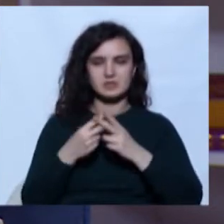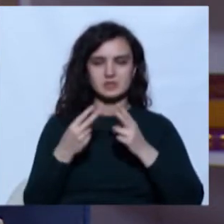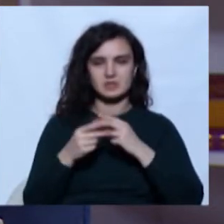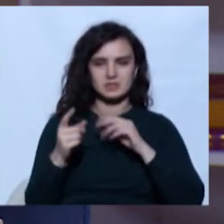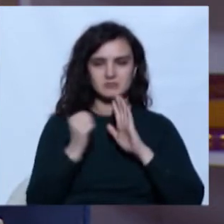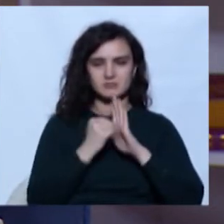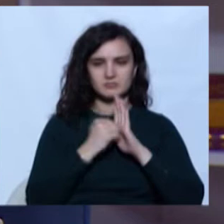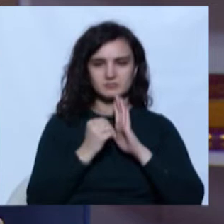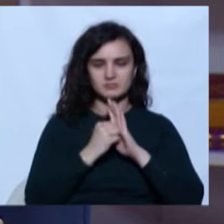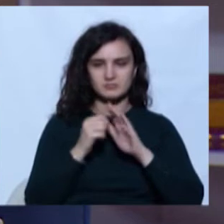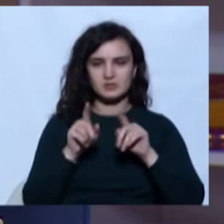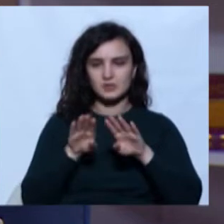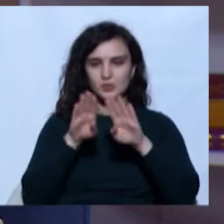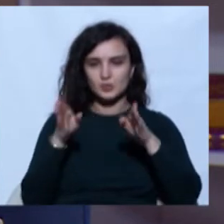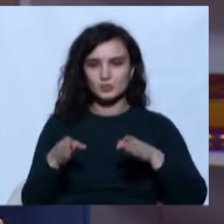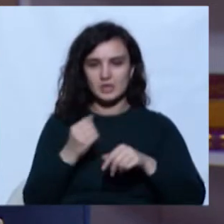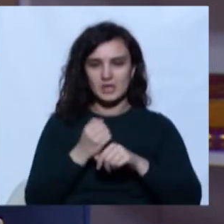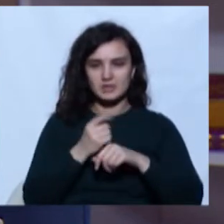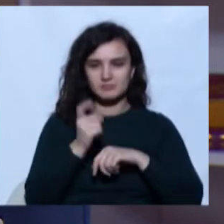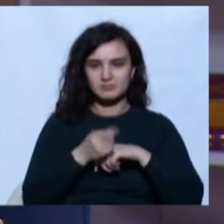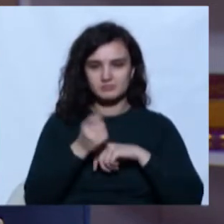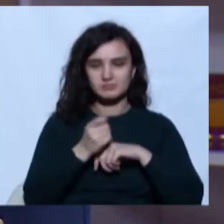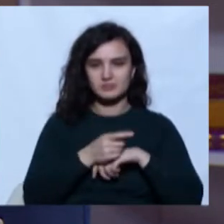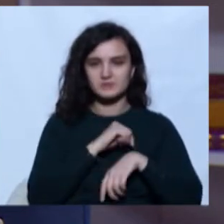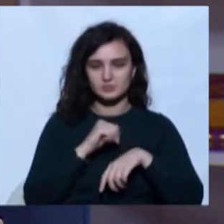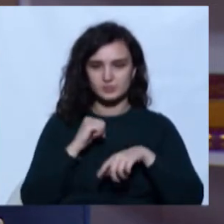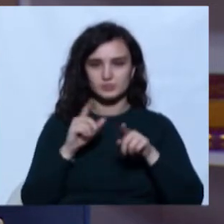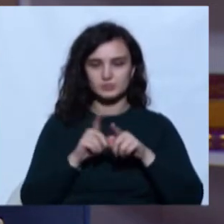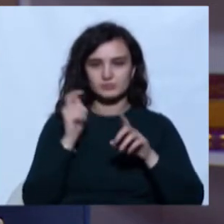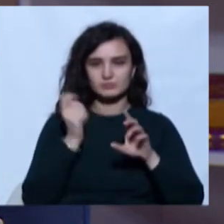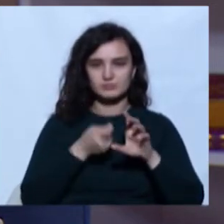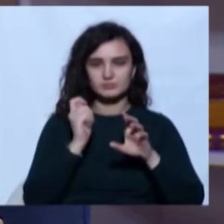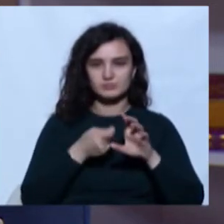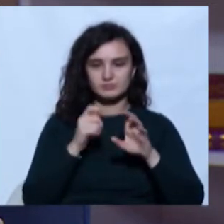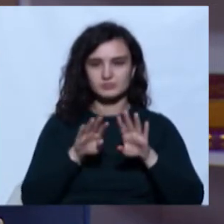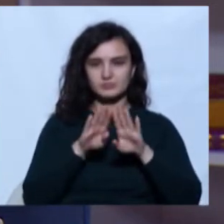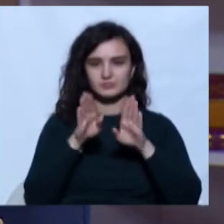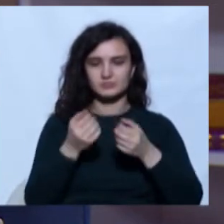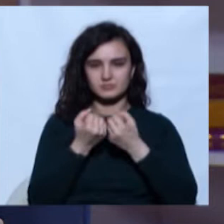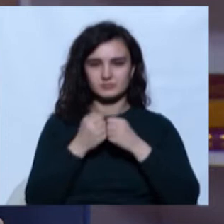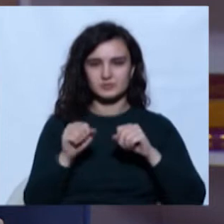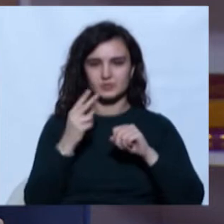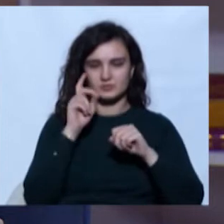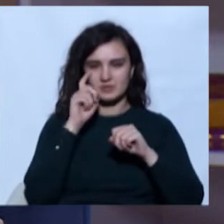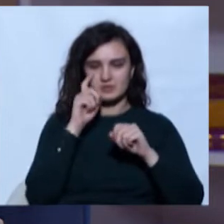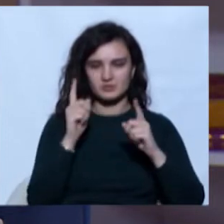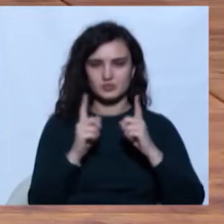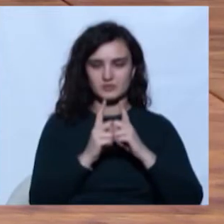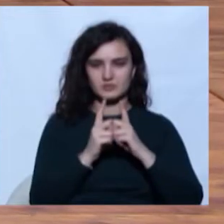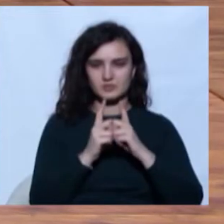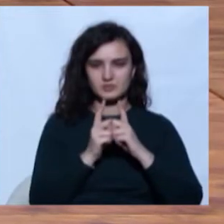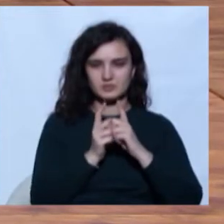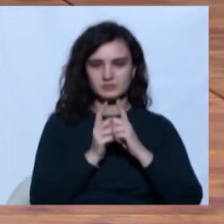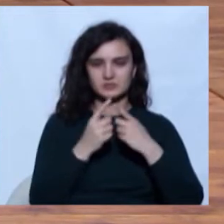digging a tunnel. Dantes starts digging too, until finally the two men meet. This